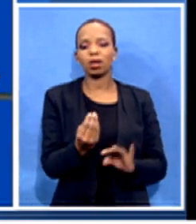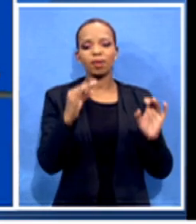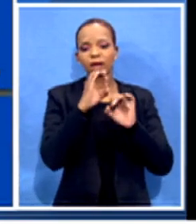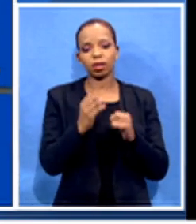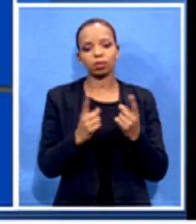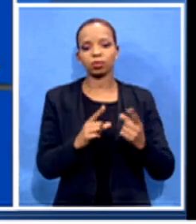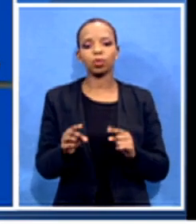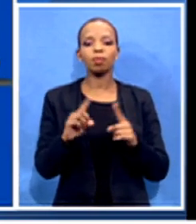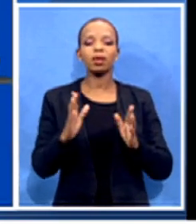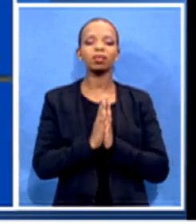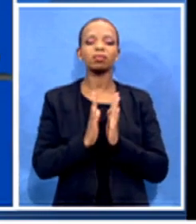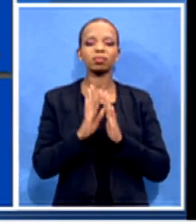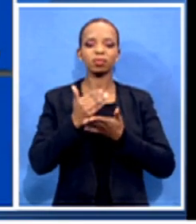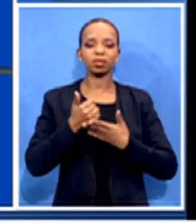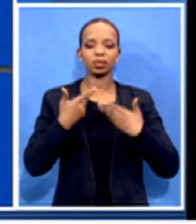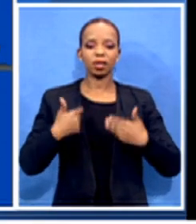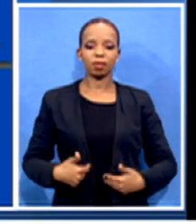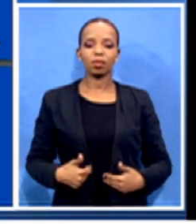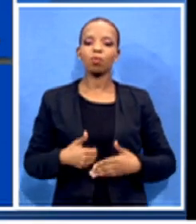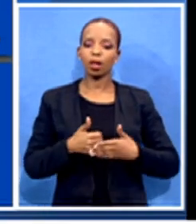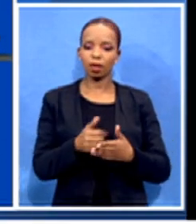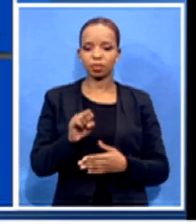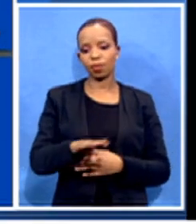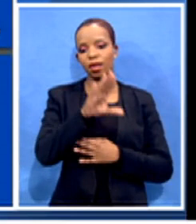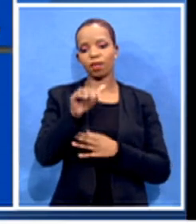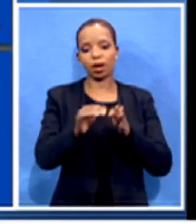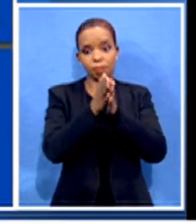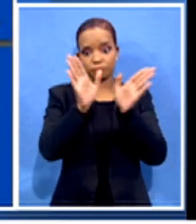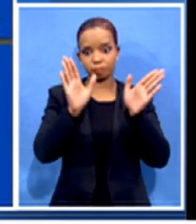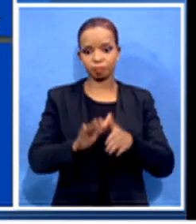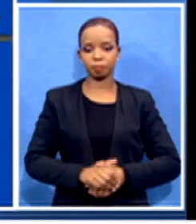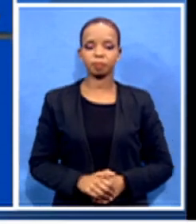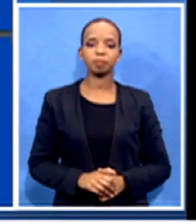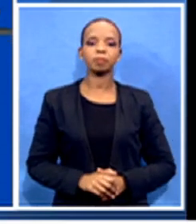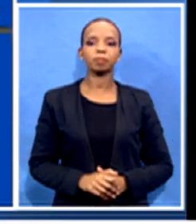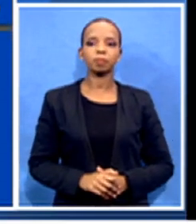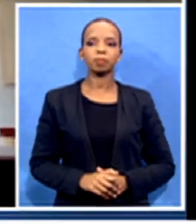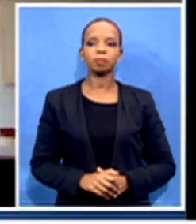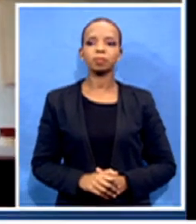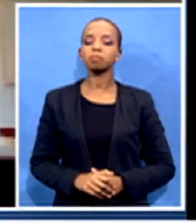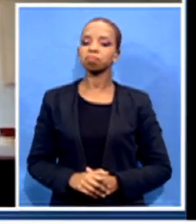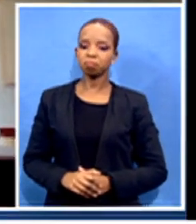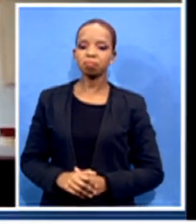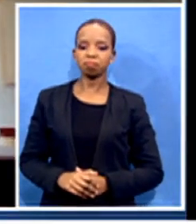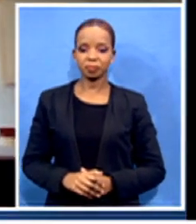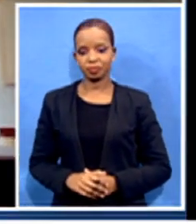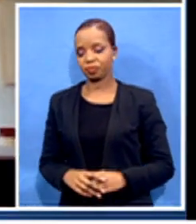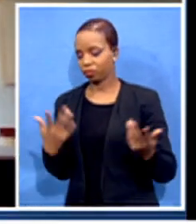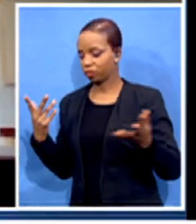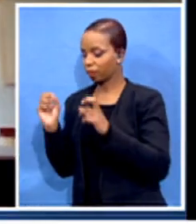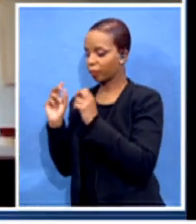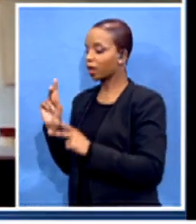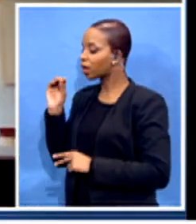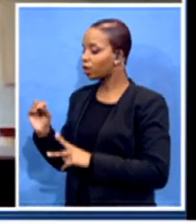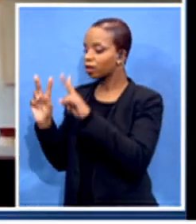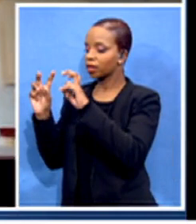but it will help South Africa at large. Then there's the issue of a growing